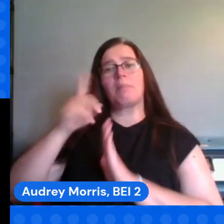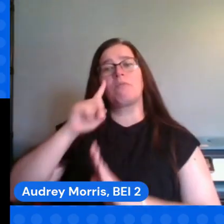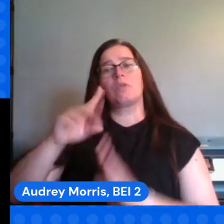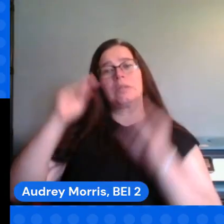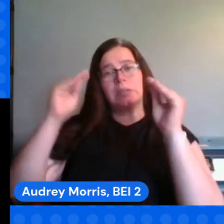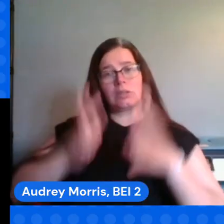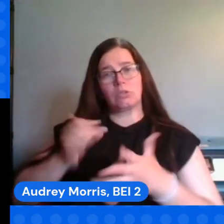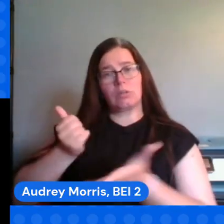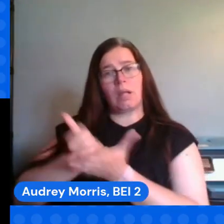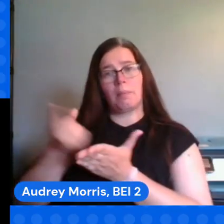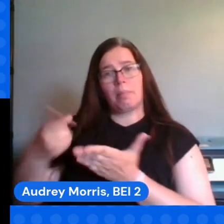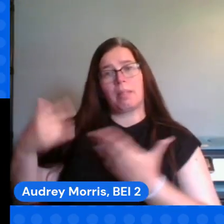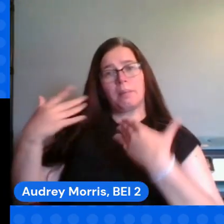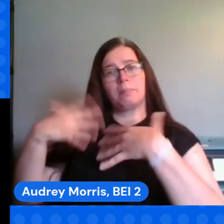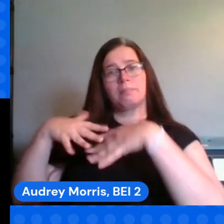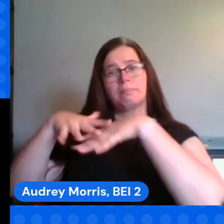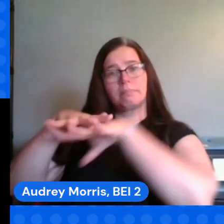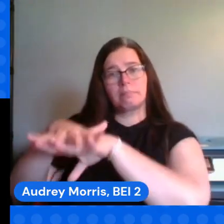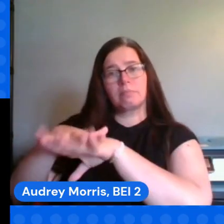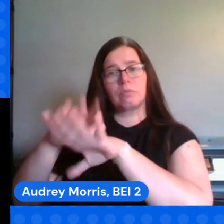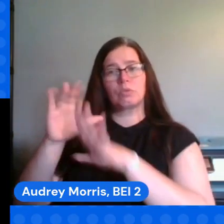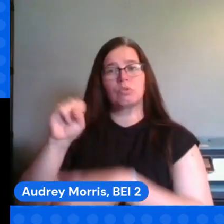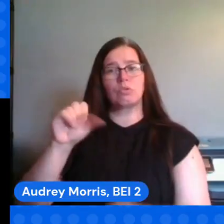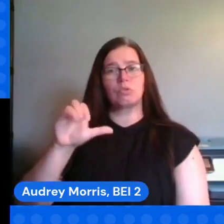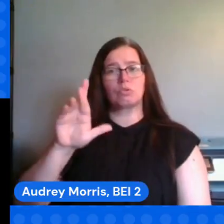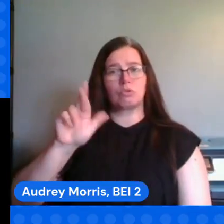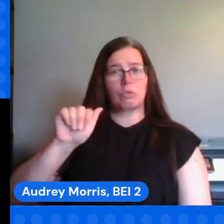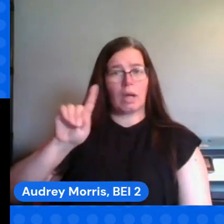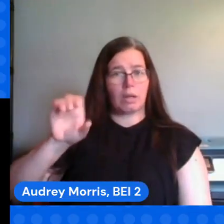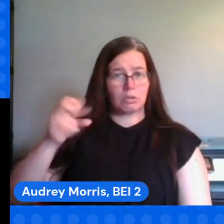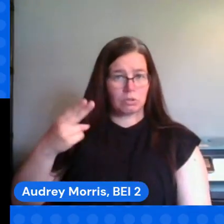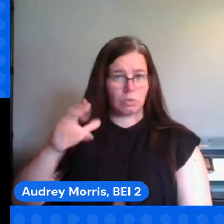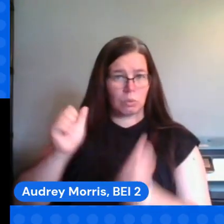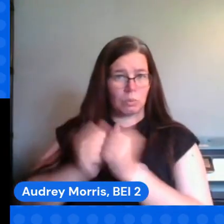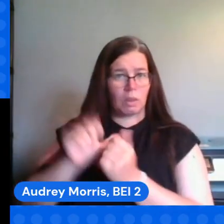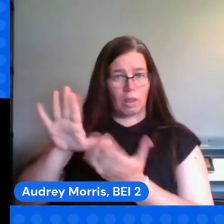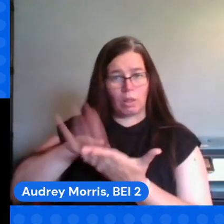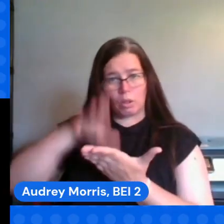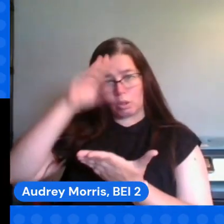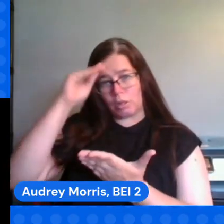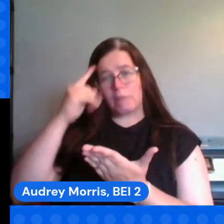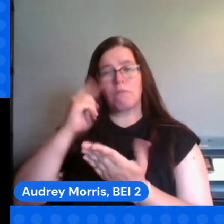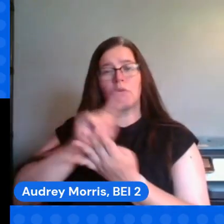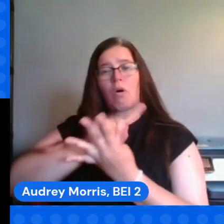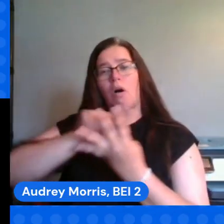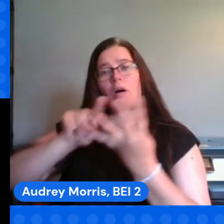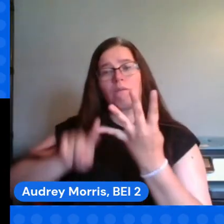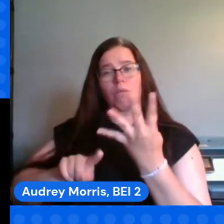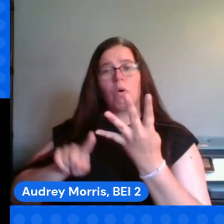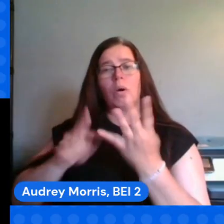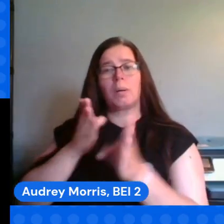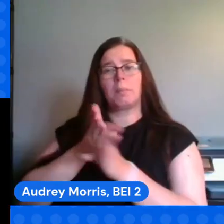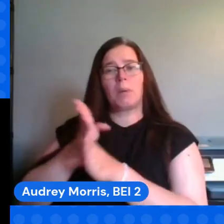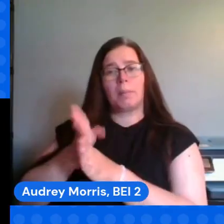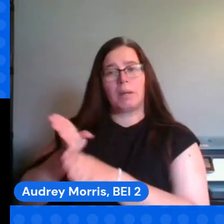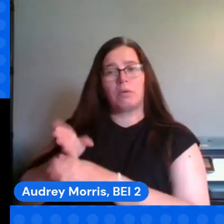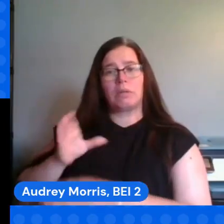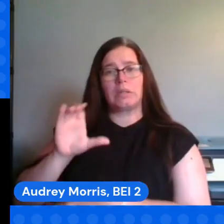integrate Scratch into their learning, again, across all four primary subjects.